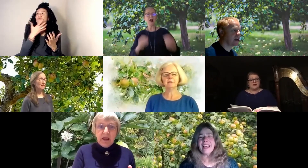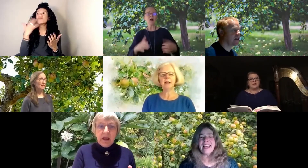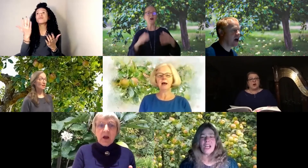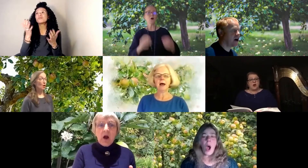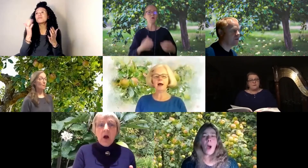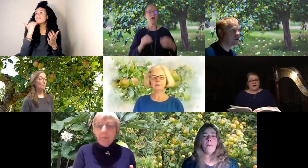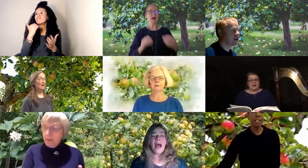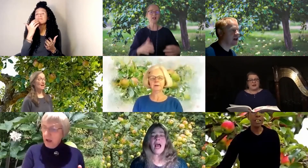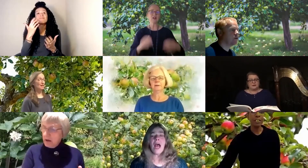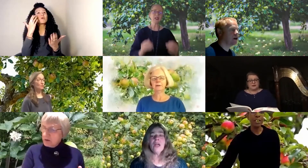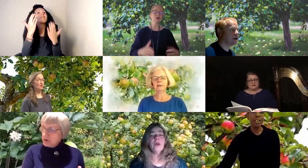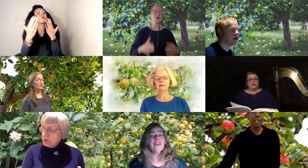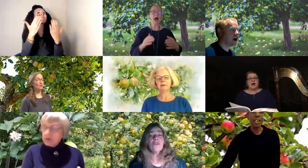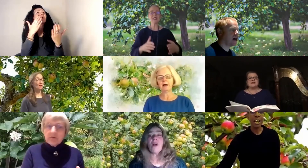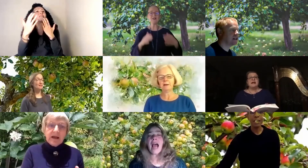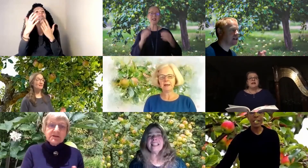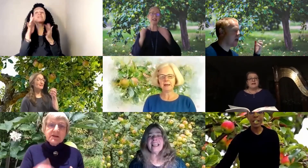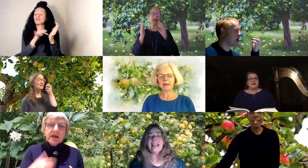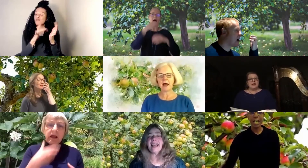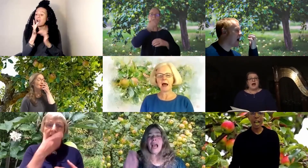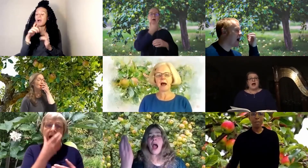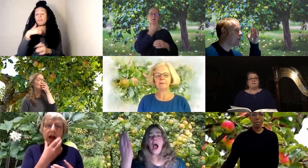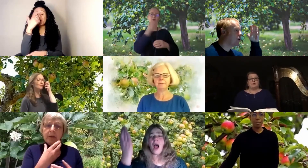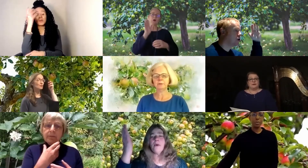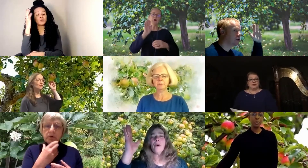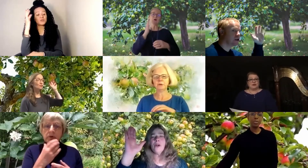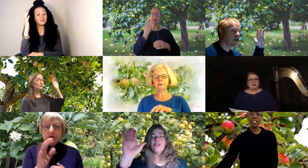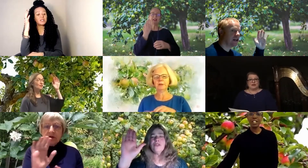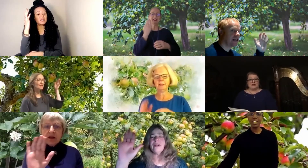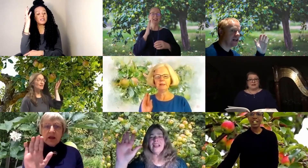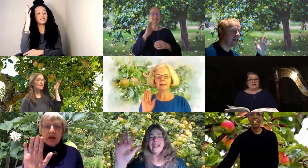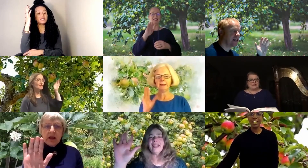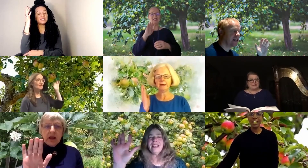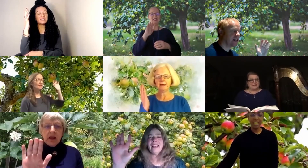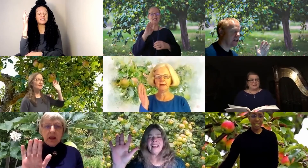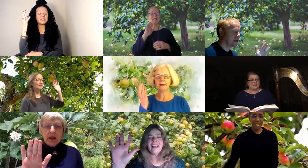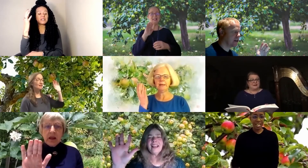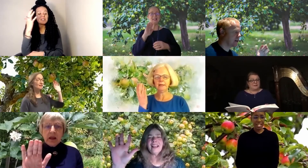be compared with Christ the apple tree.